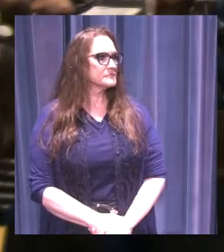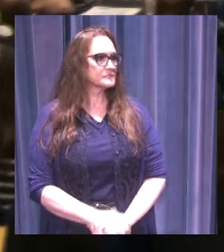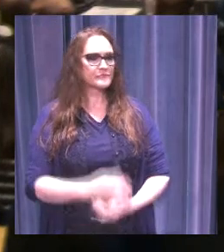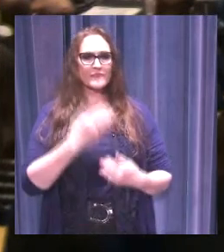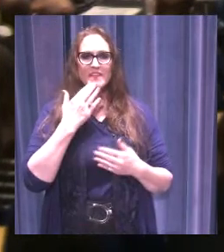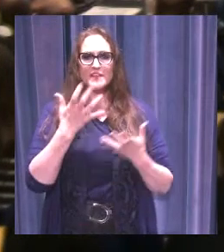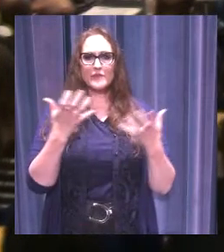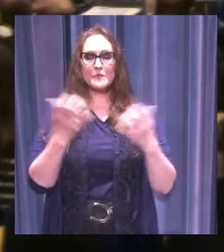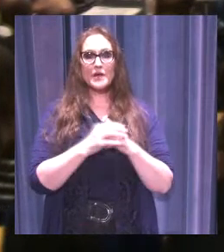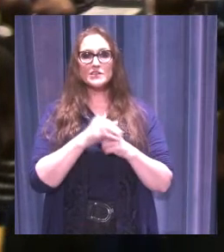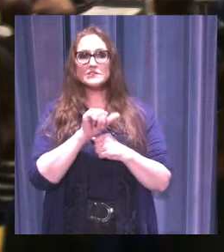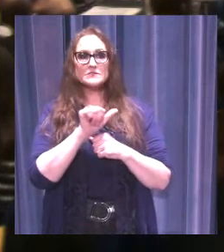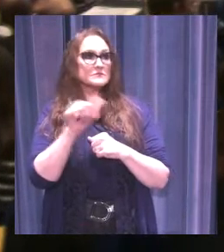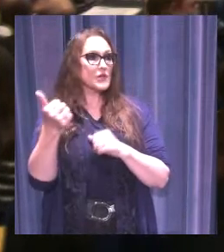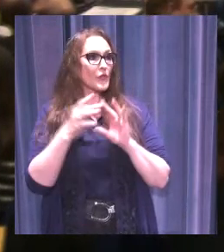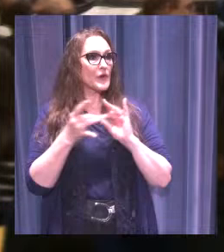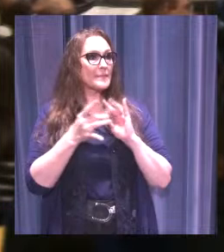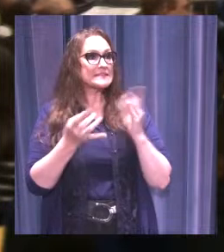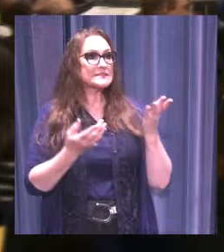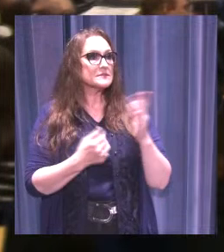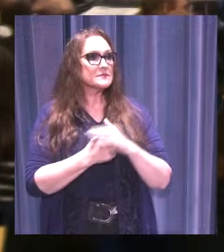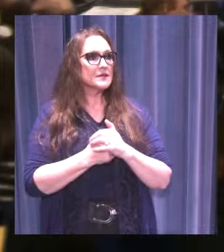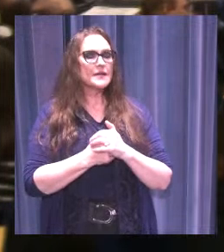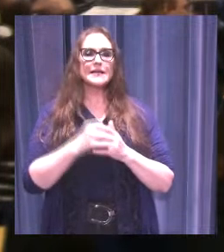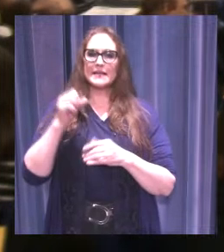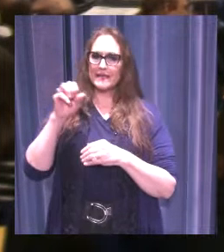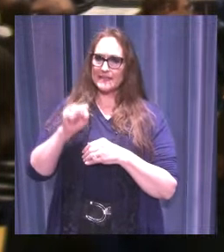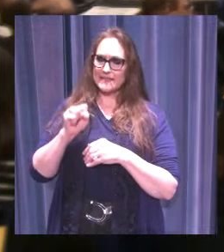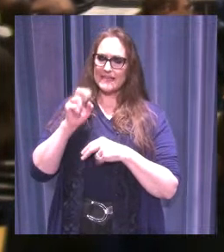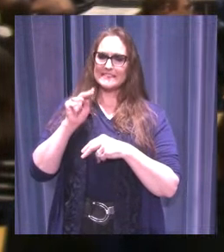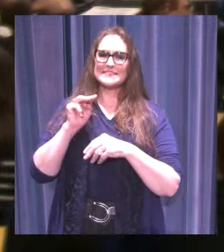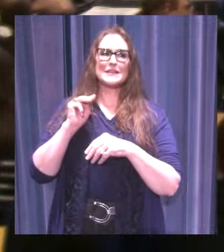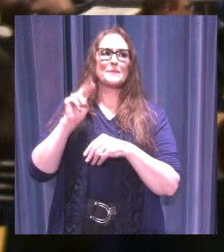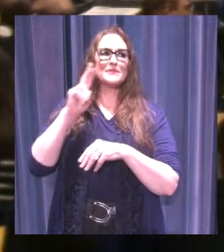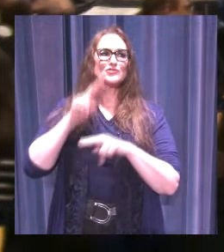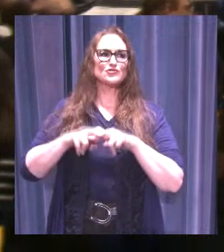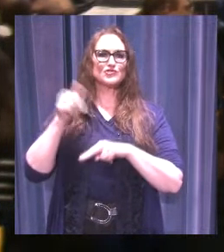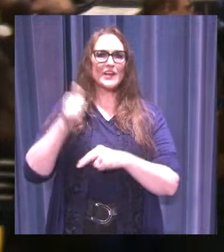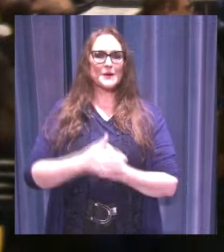Thank you very much. Are there any other comments? Yes, Mr. Chair.